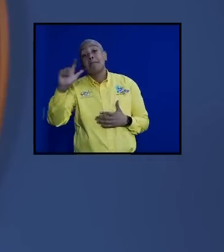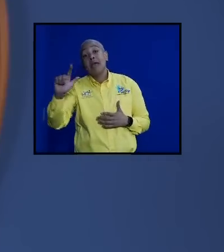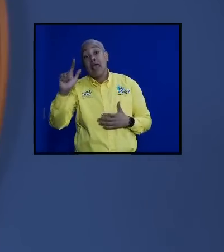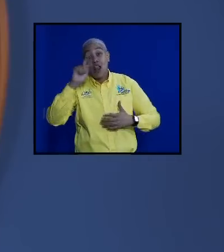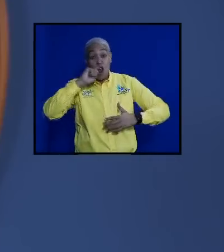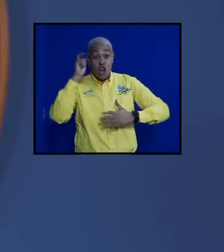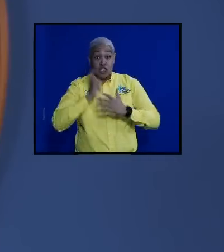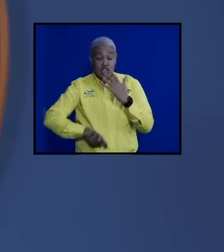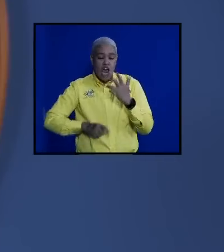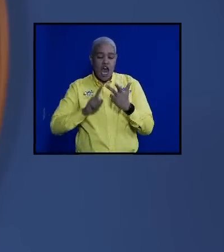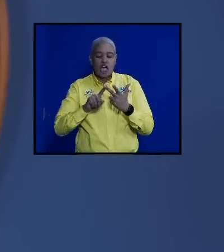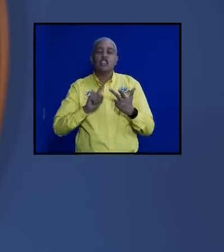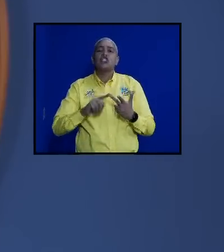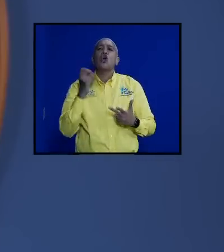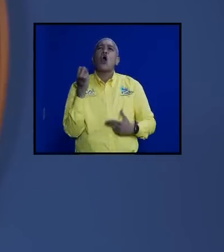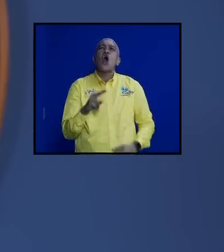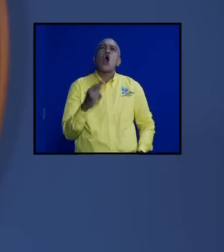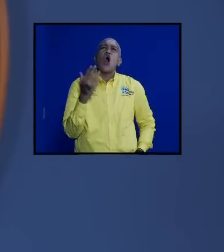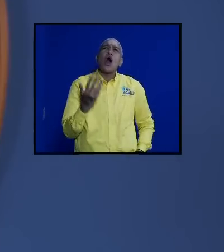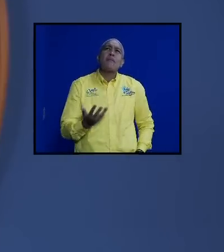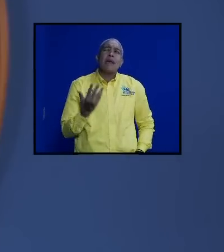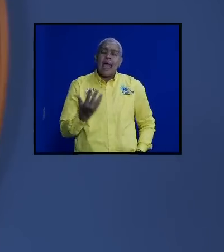charge, or they may